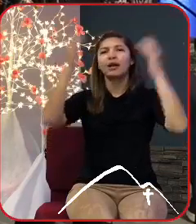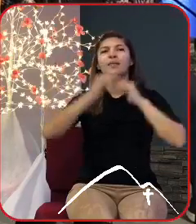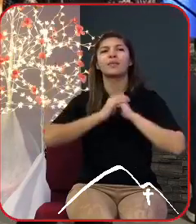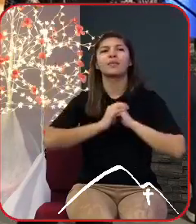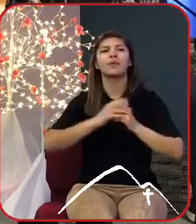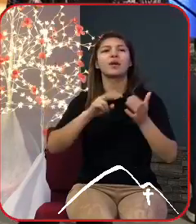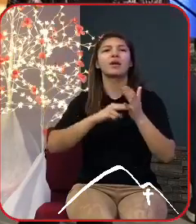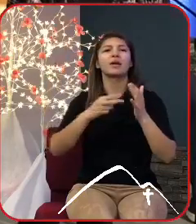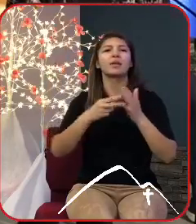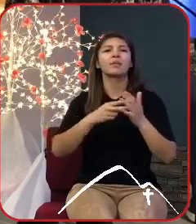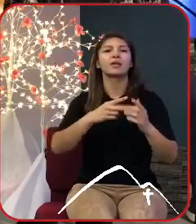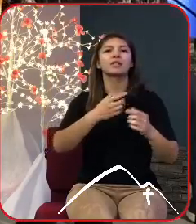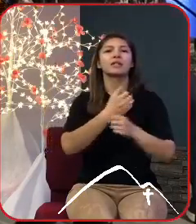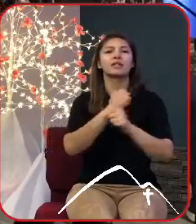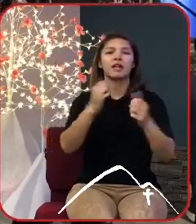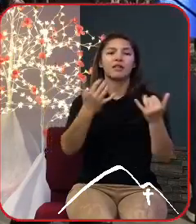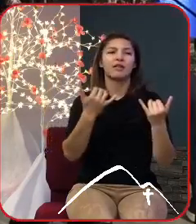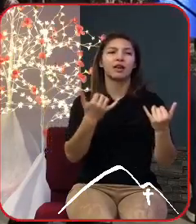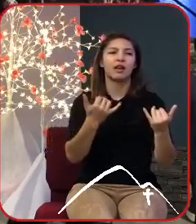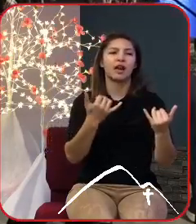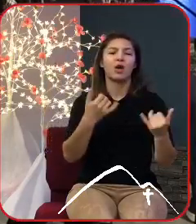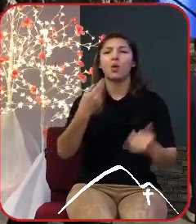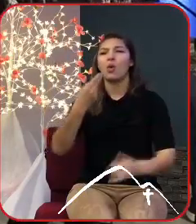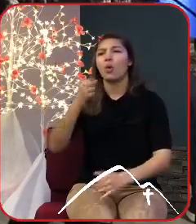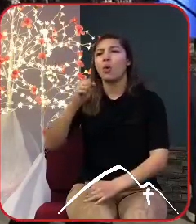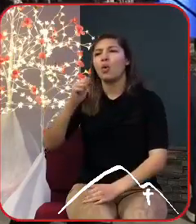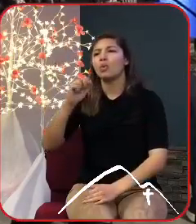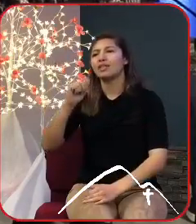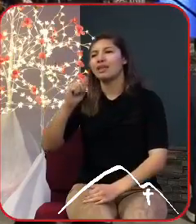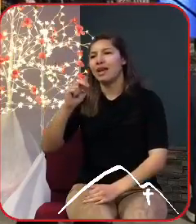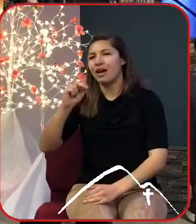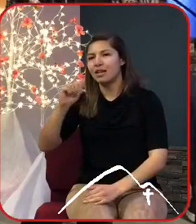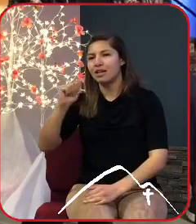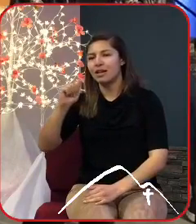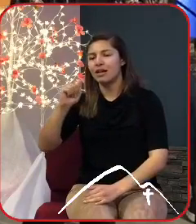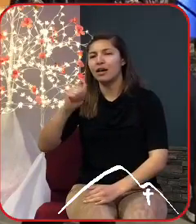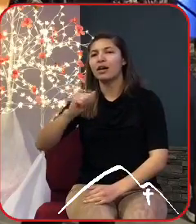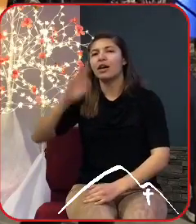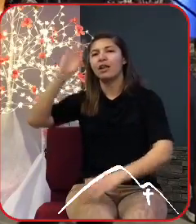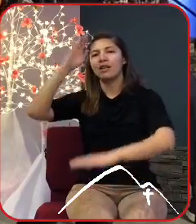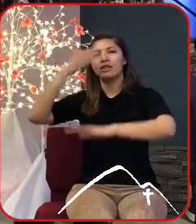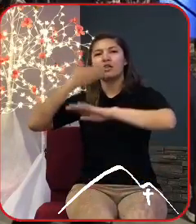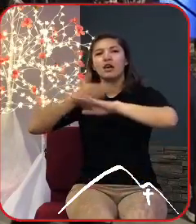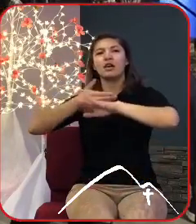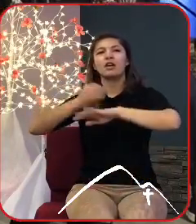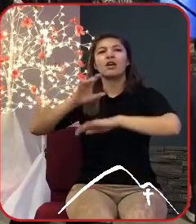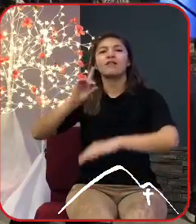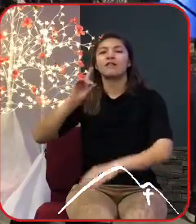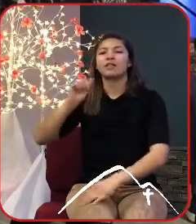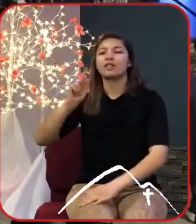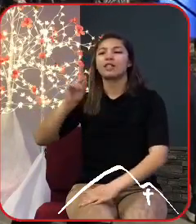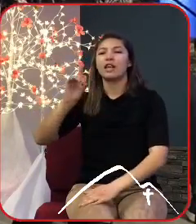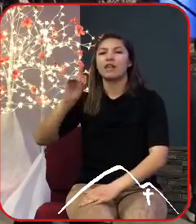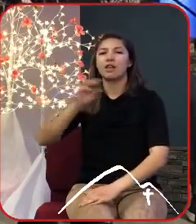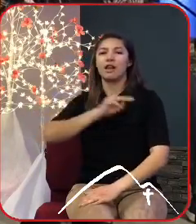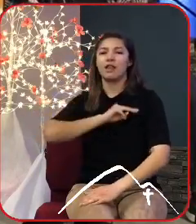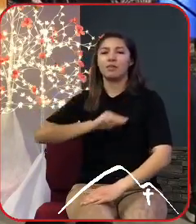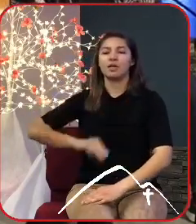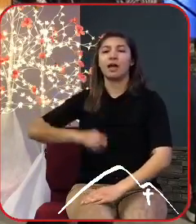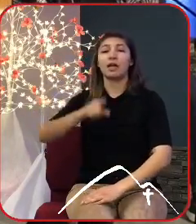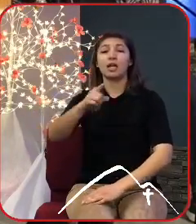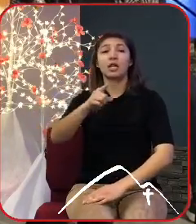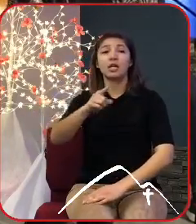now. Hosanna to the Son of David, who the Messiah was prophesied to